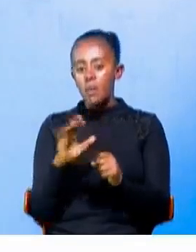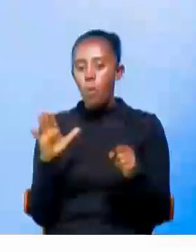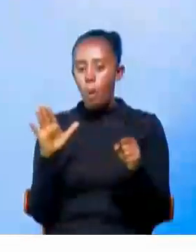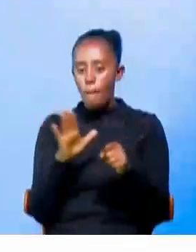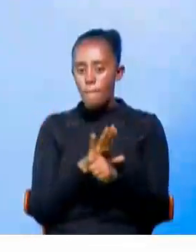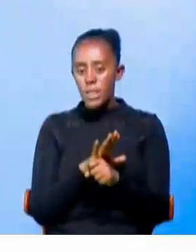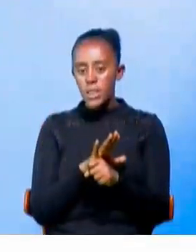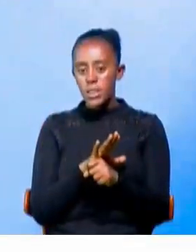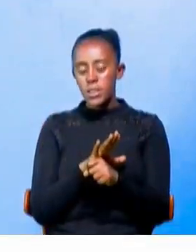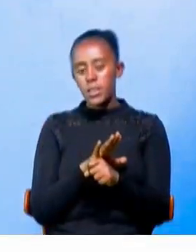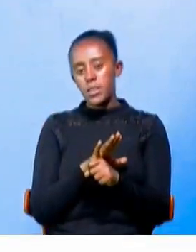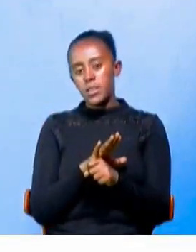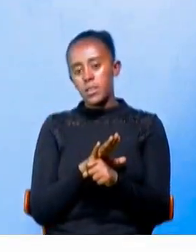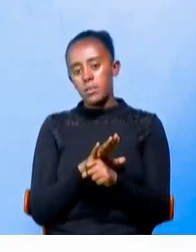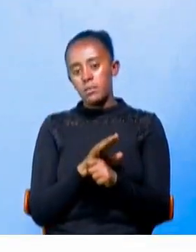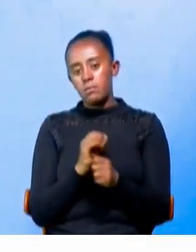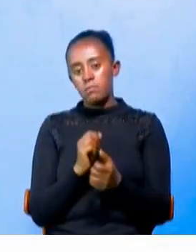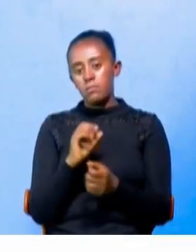complete